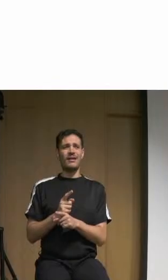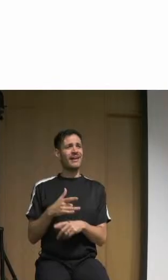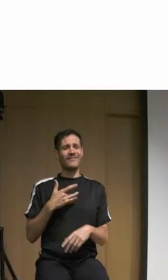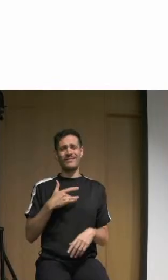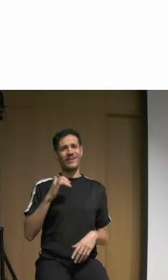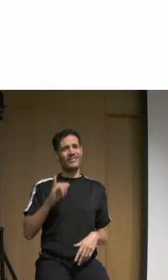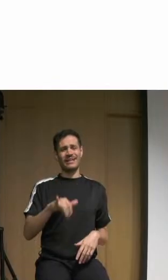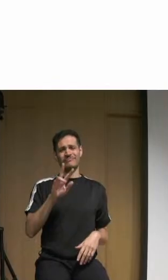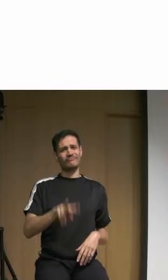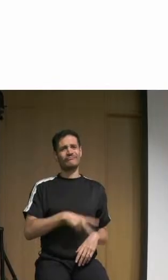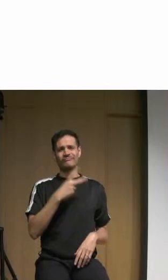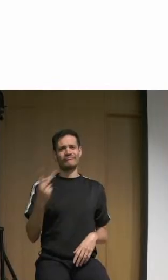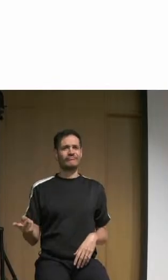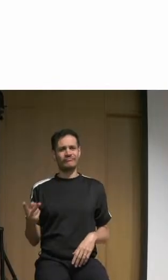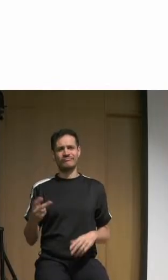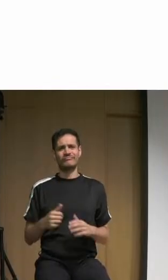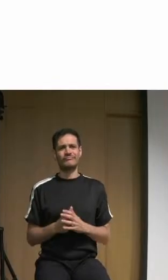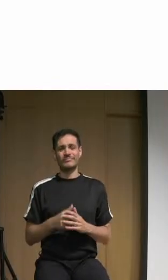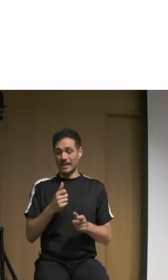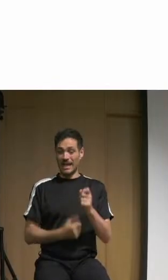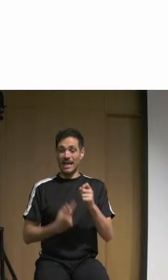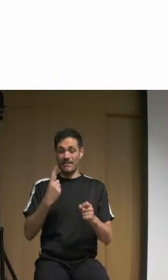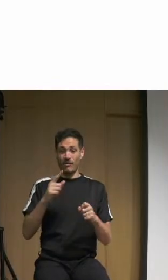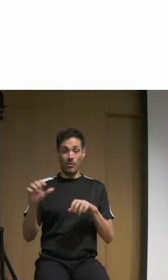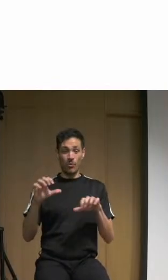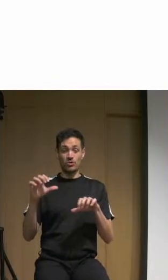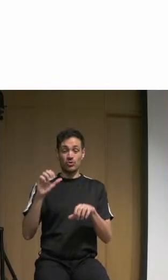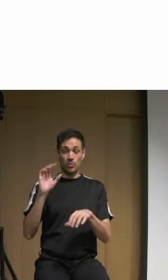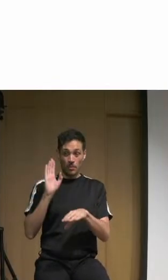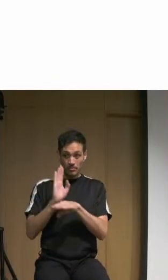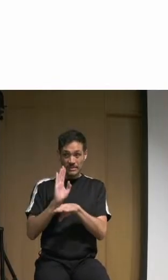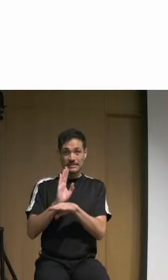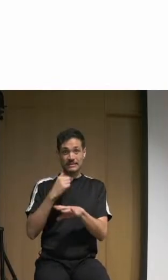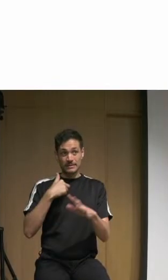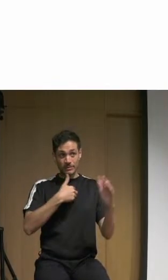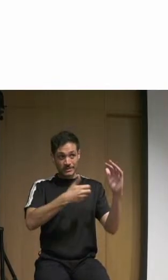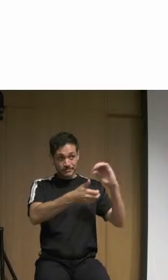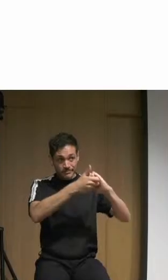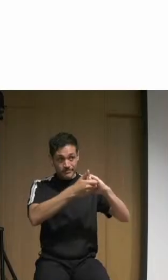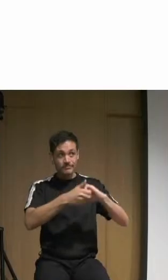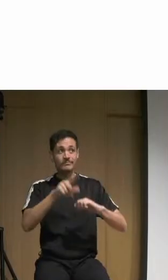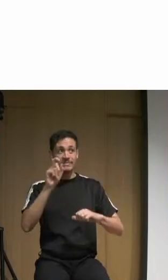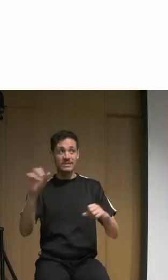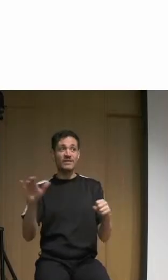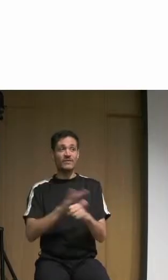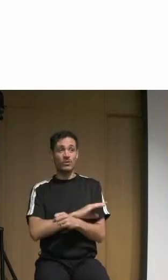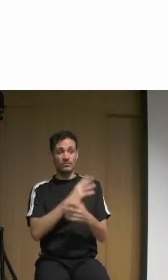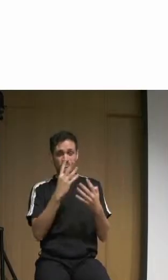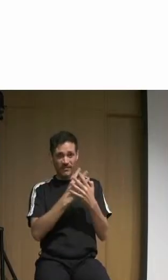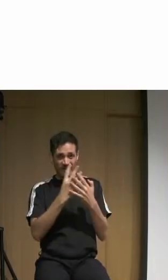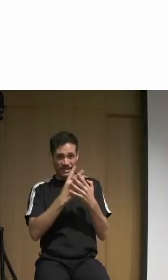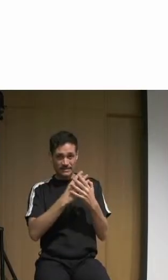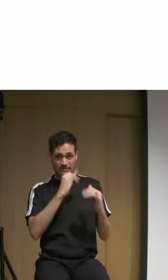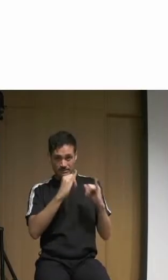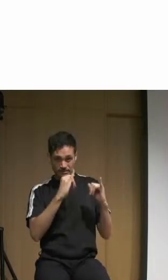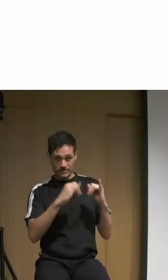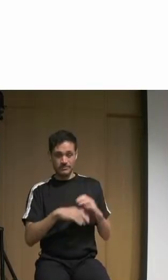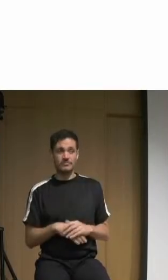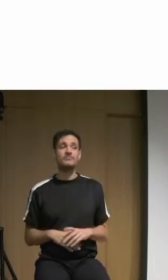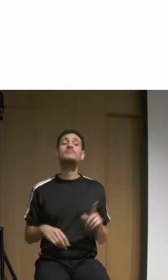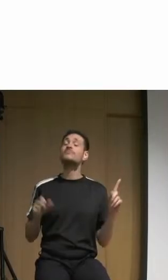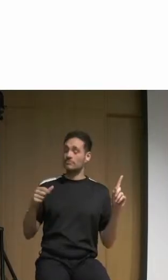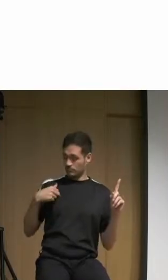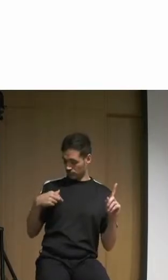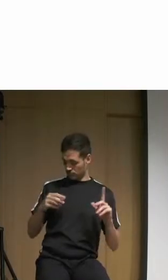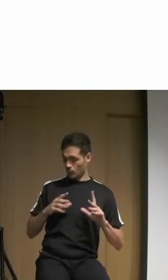backwards. I think everybody we do business with needs to be fully vetted. Absolutely. Fully And so vetted. we did that process. I want to be clear. We